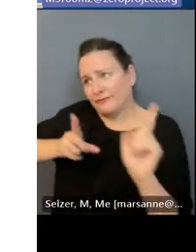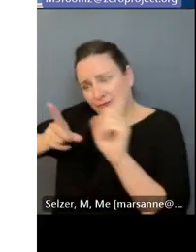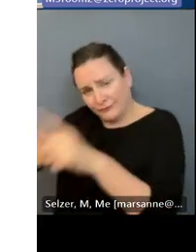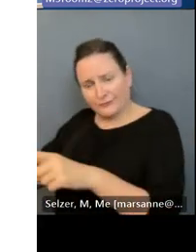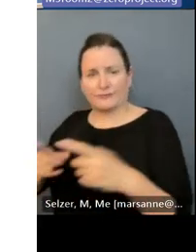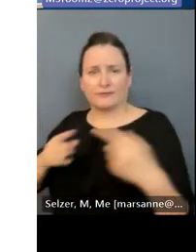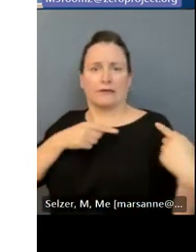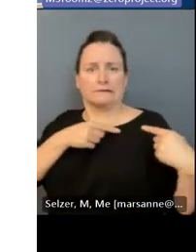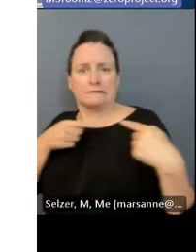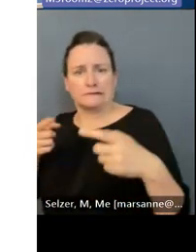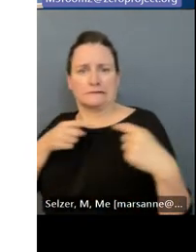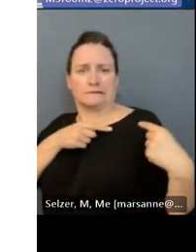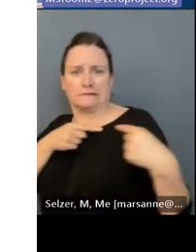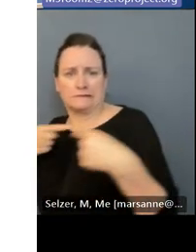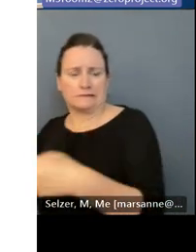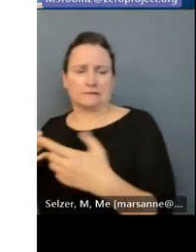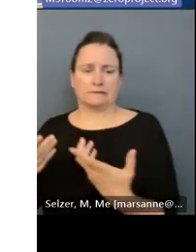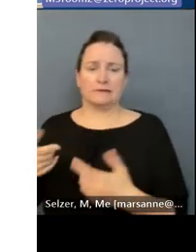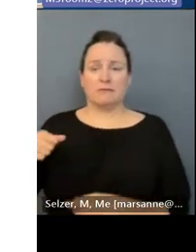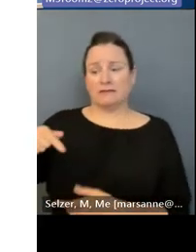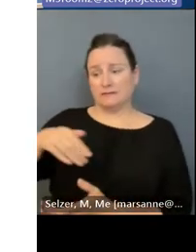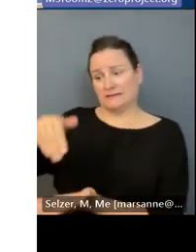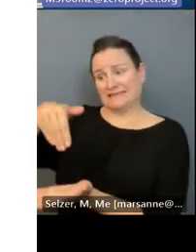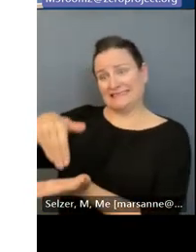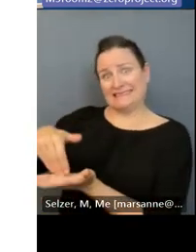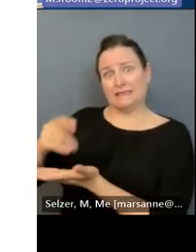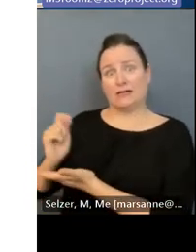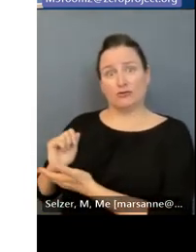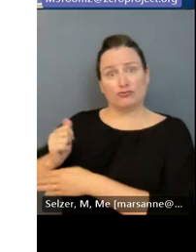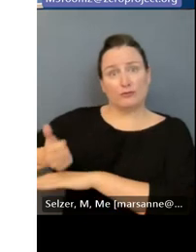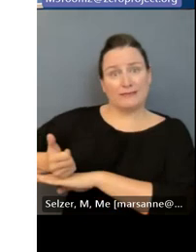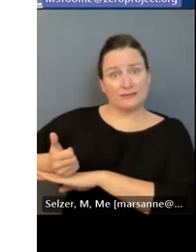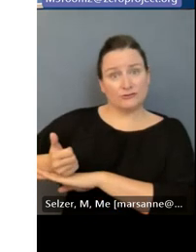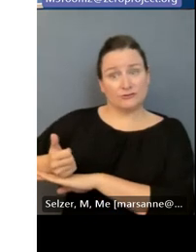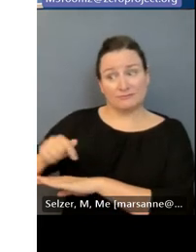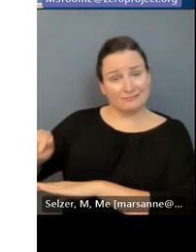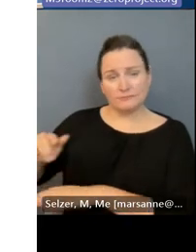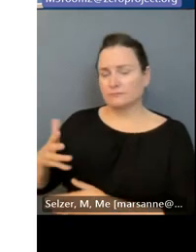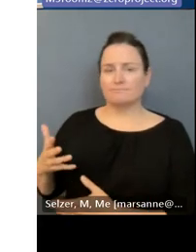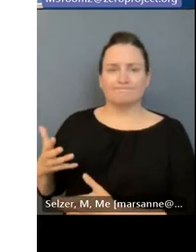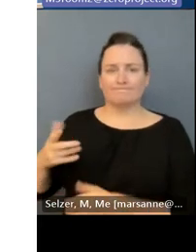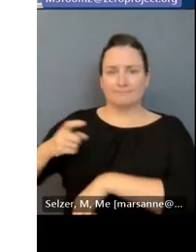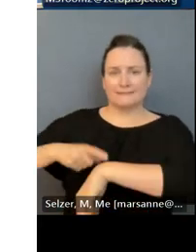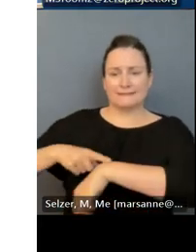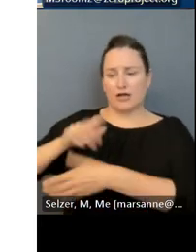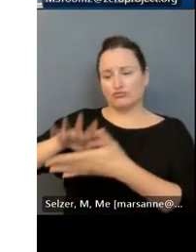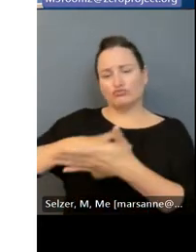centers, they don't give appropriate time slots as which are convenient to parents for their children.